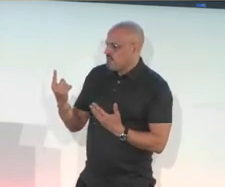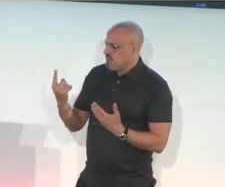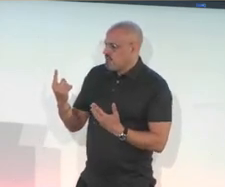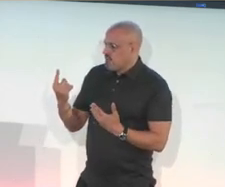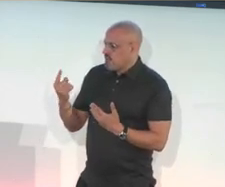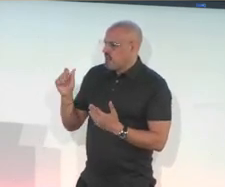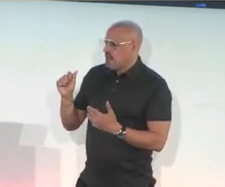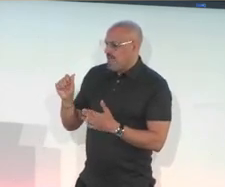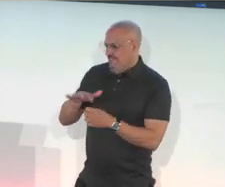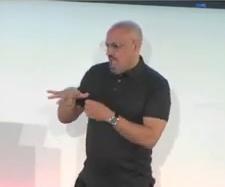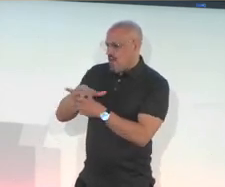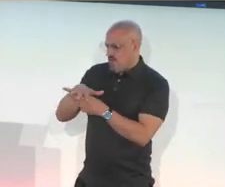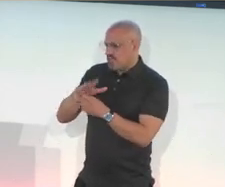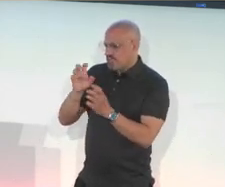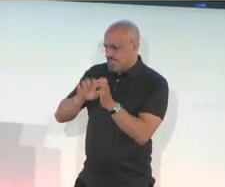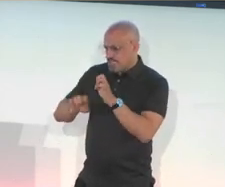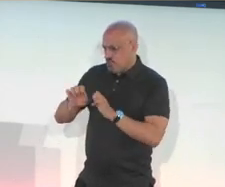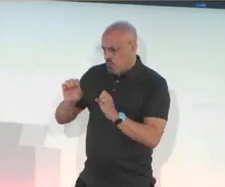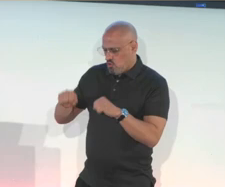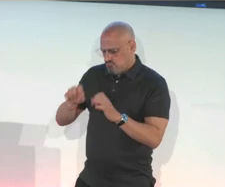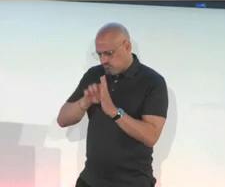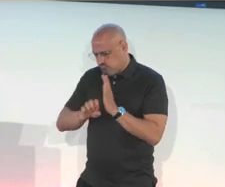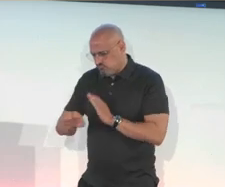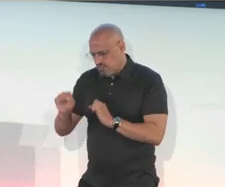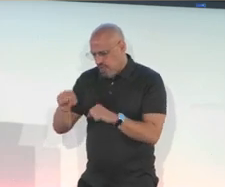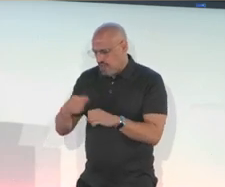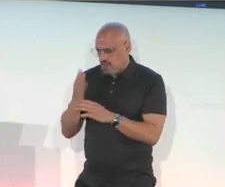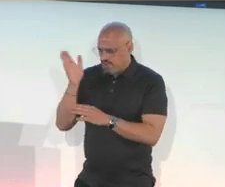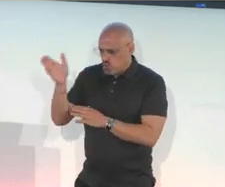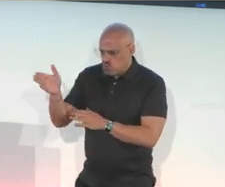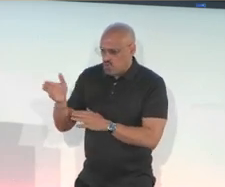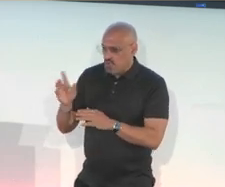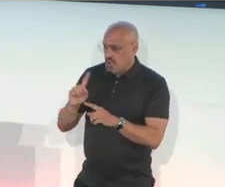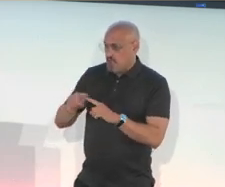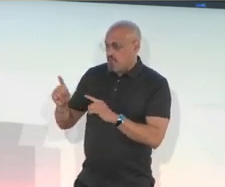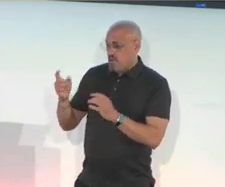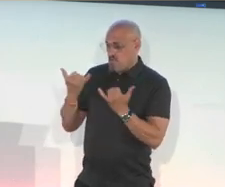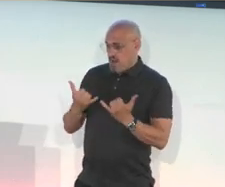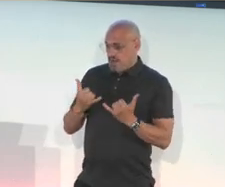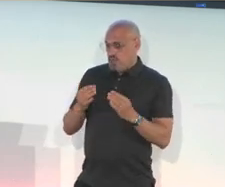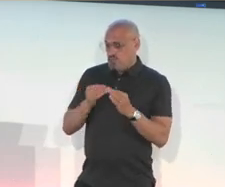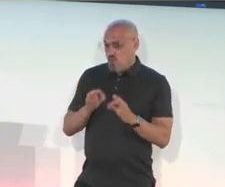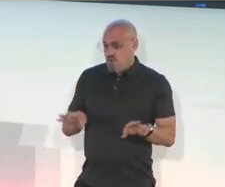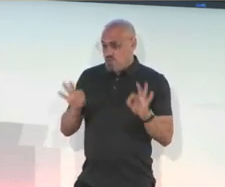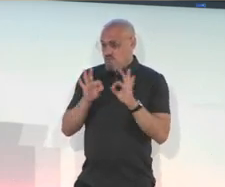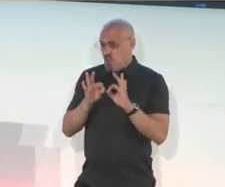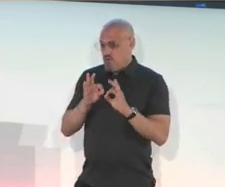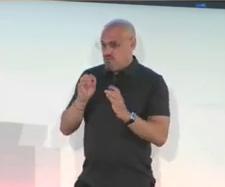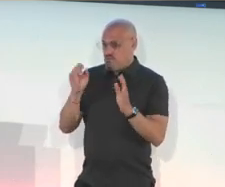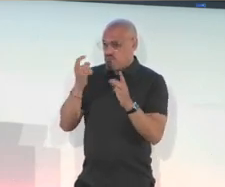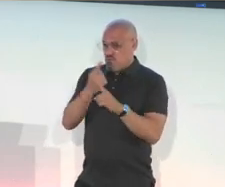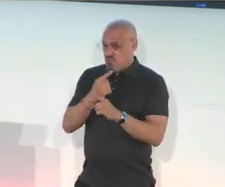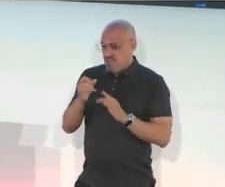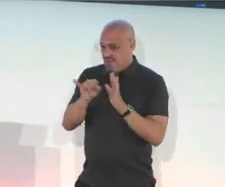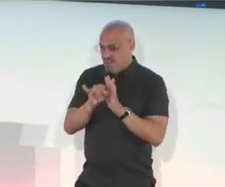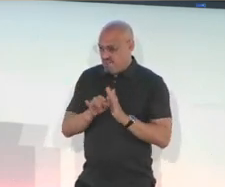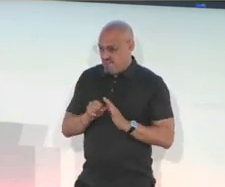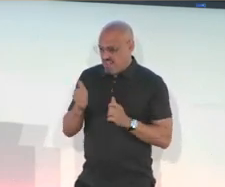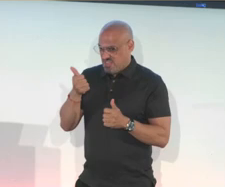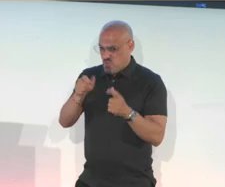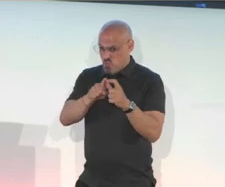one of the areas that we could explore in future. But at the moment, it's more important to properly identify what words are being